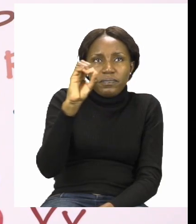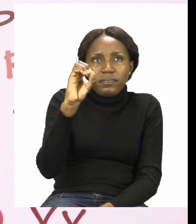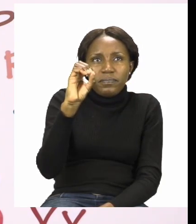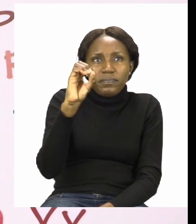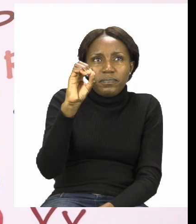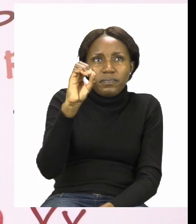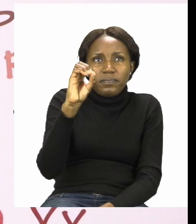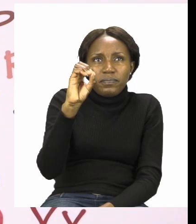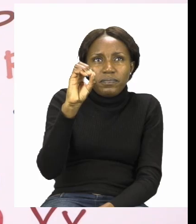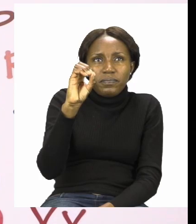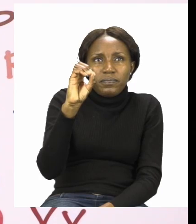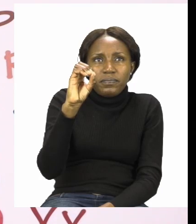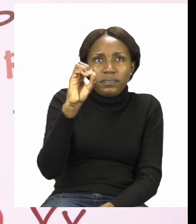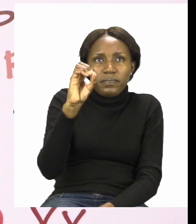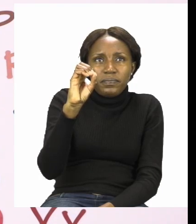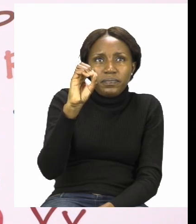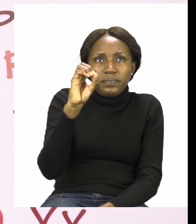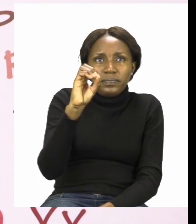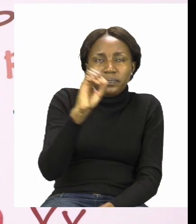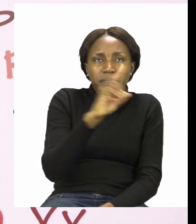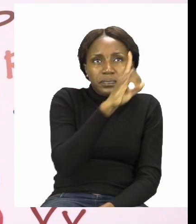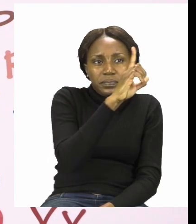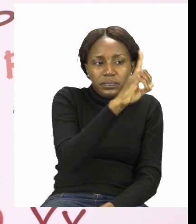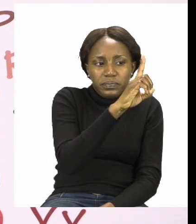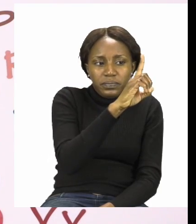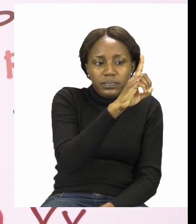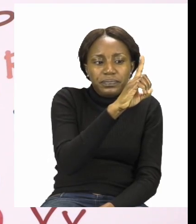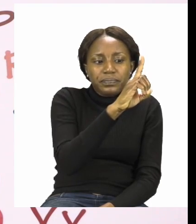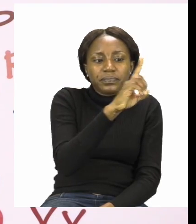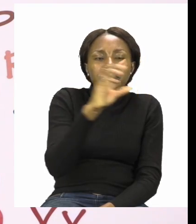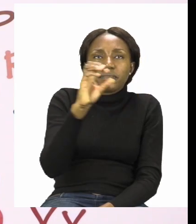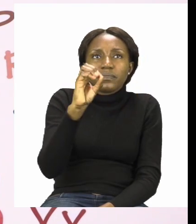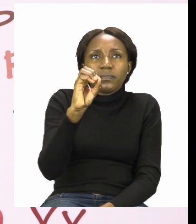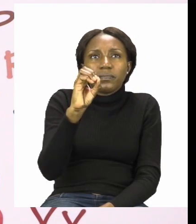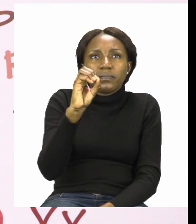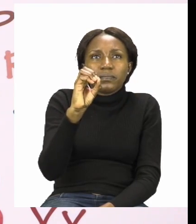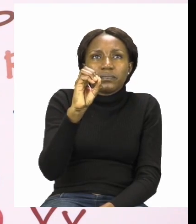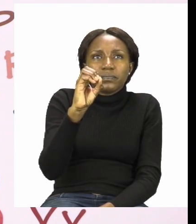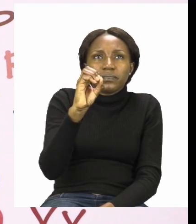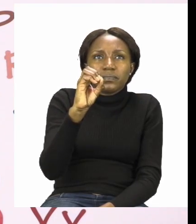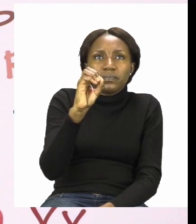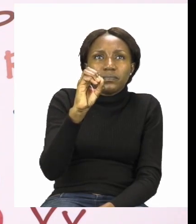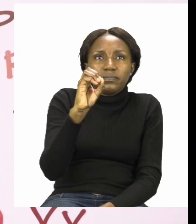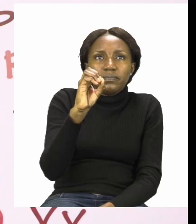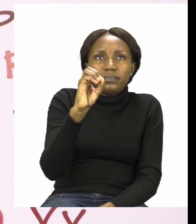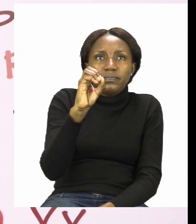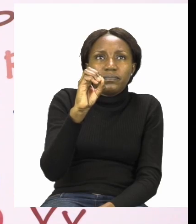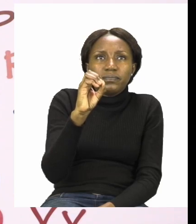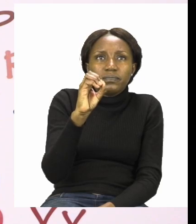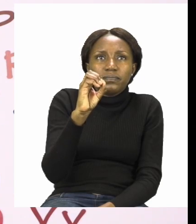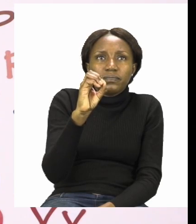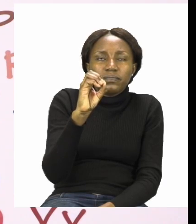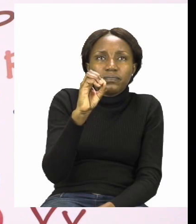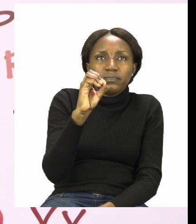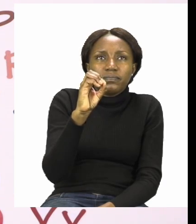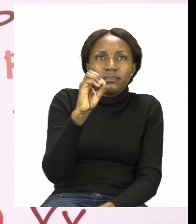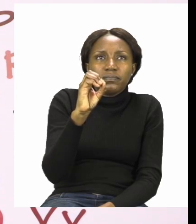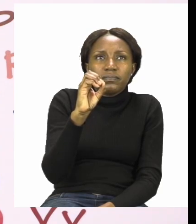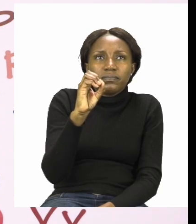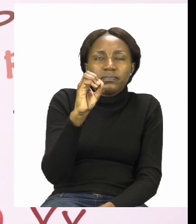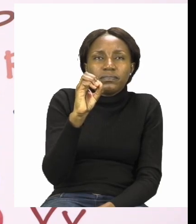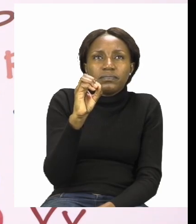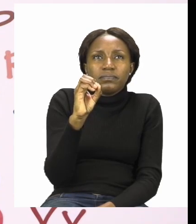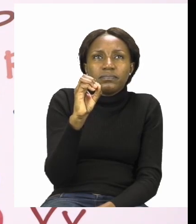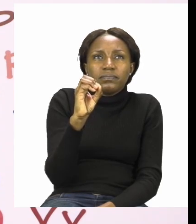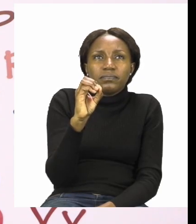stand as a single digit. So we're going to take our 1 and then we'll put a 0 for his friend. So we